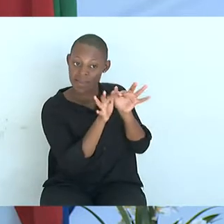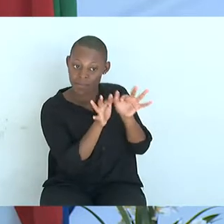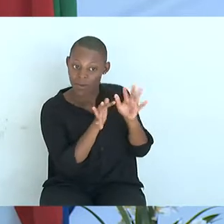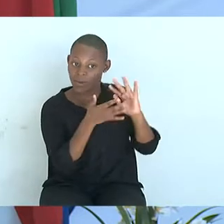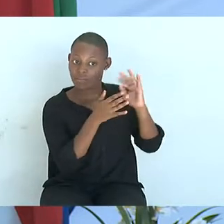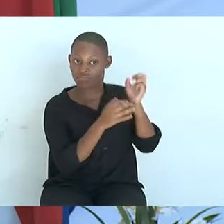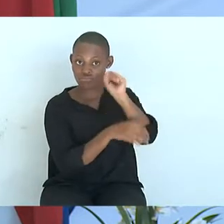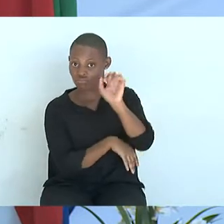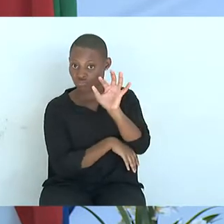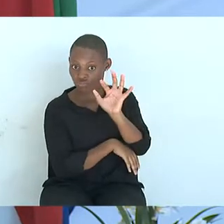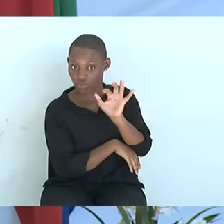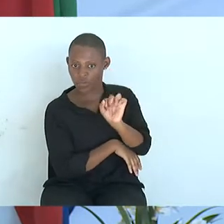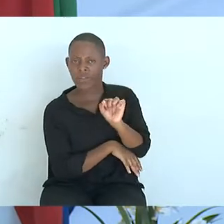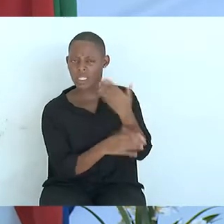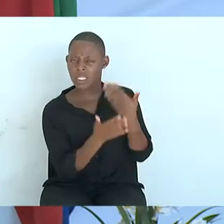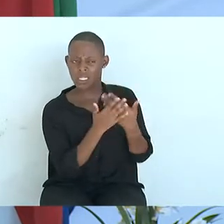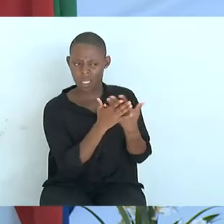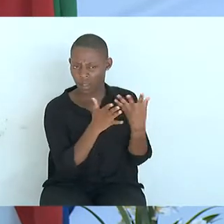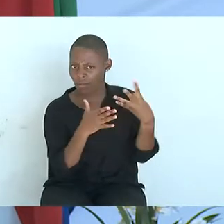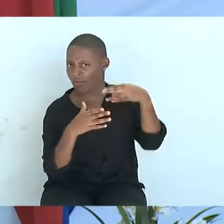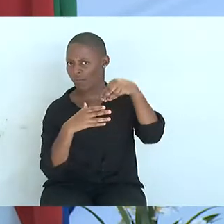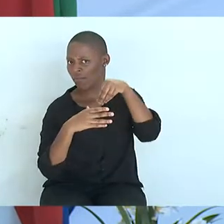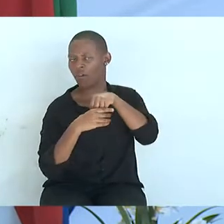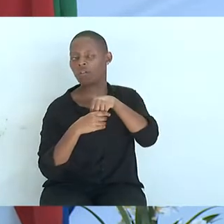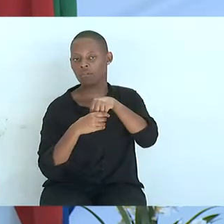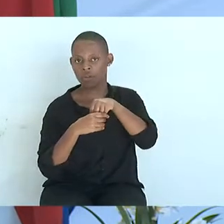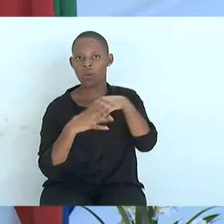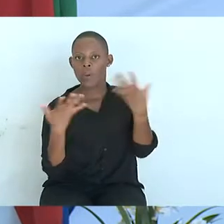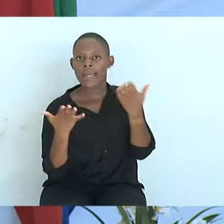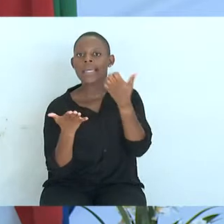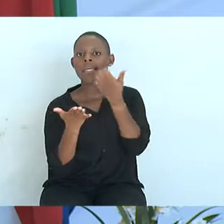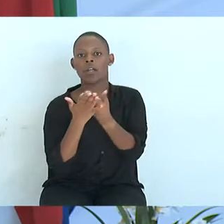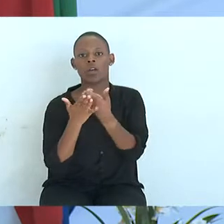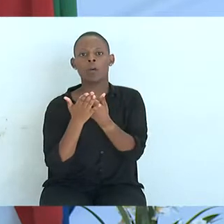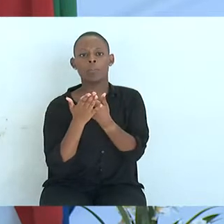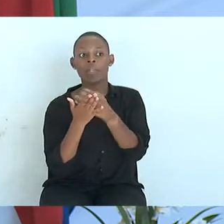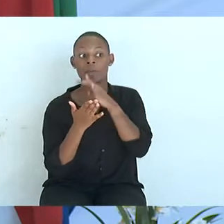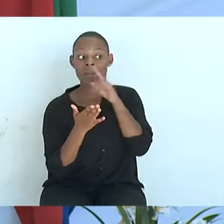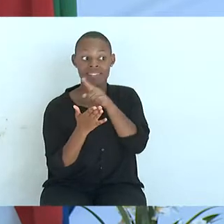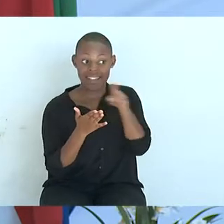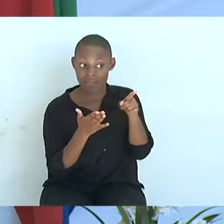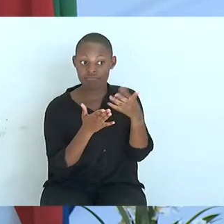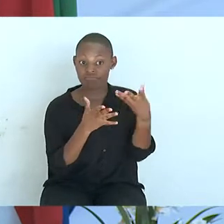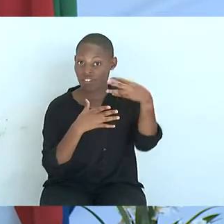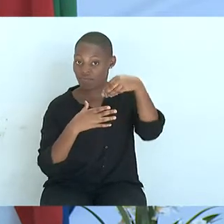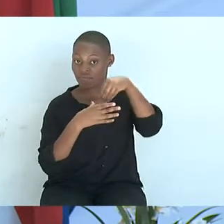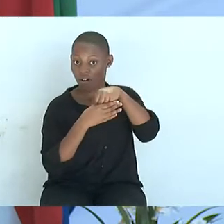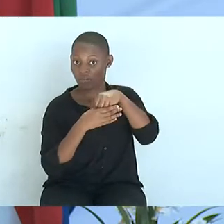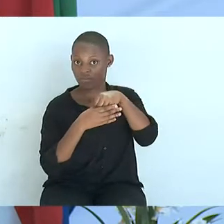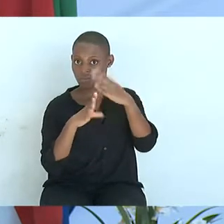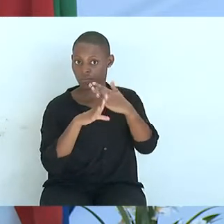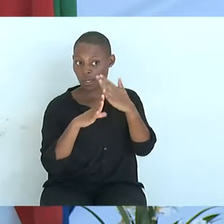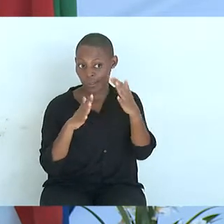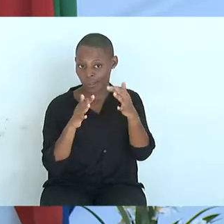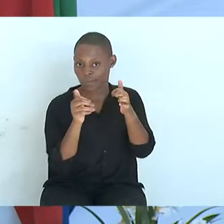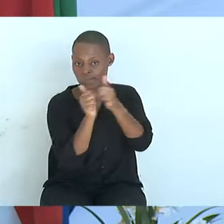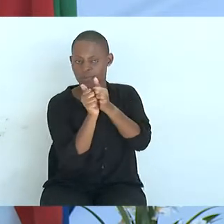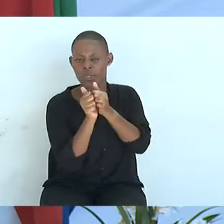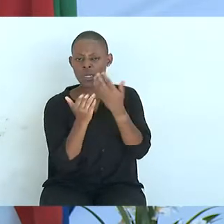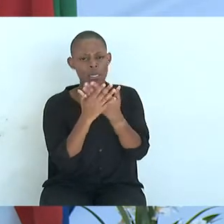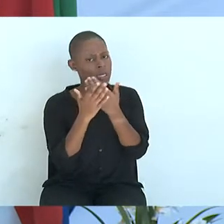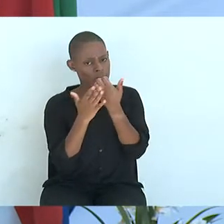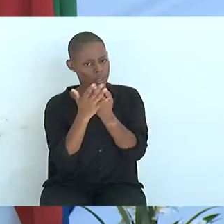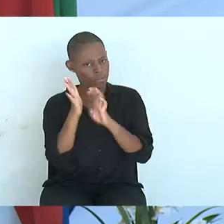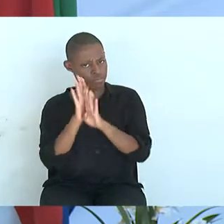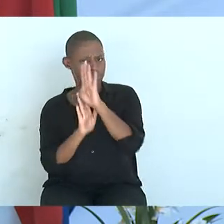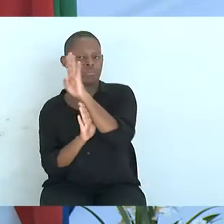prepared to participate in the economy. And I think we've got oceans here and waterways. I've already spoken about what the